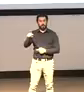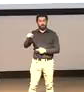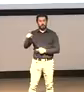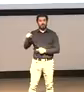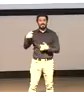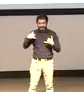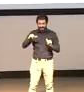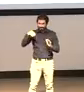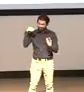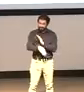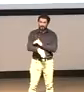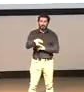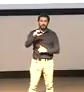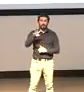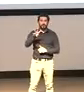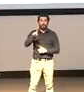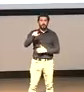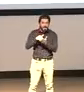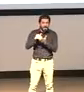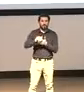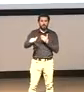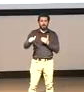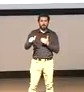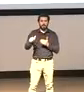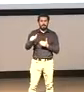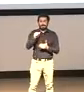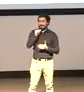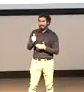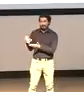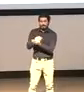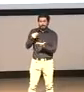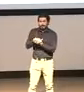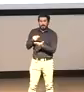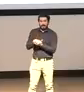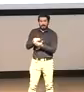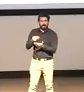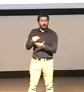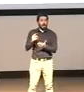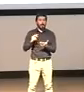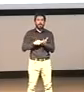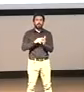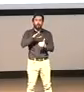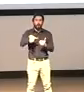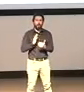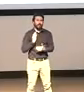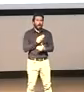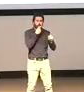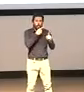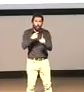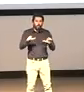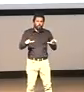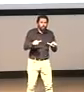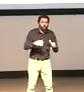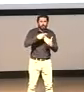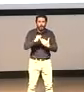million. Not achieving our return on projections would put our ability to fund all our missions at risk for multiple